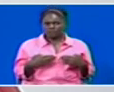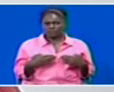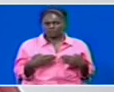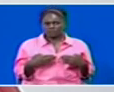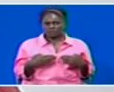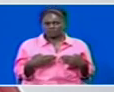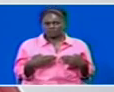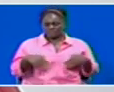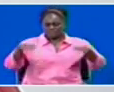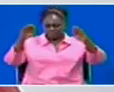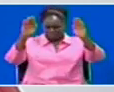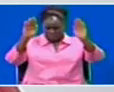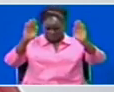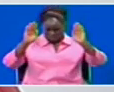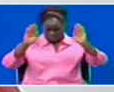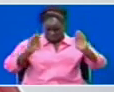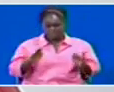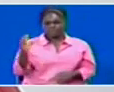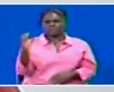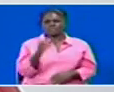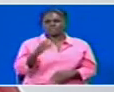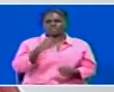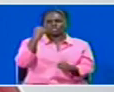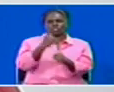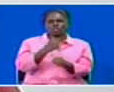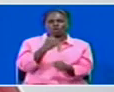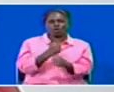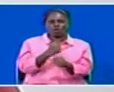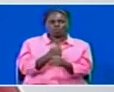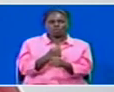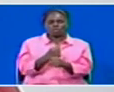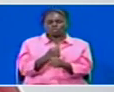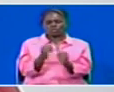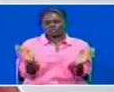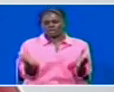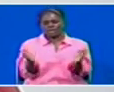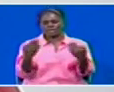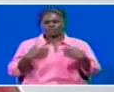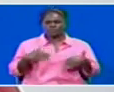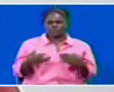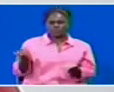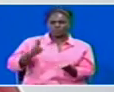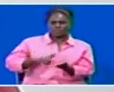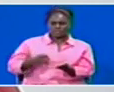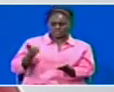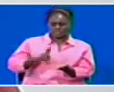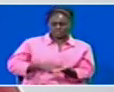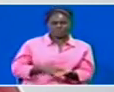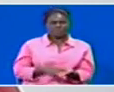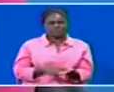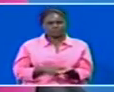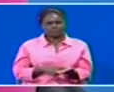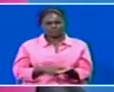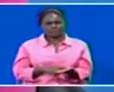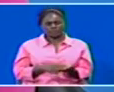becrowding a very, very important civic duty to get people to register to become citizens. All right,